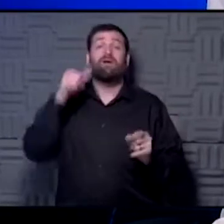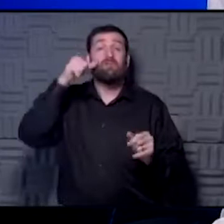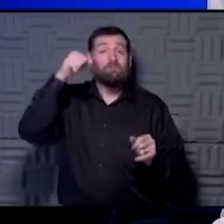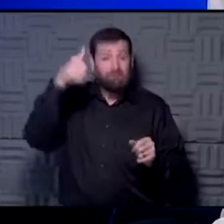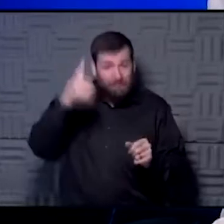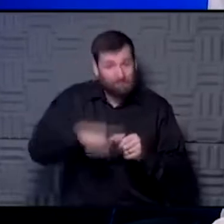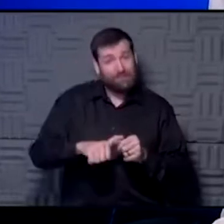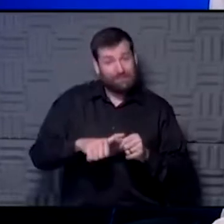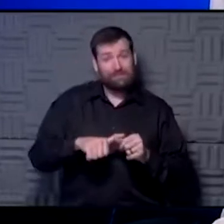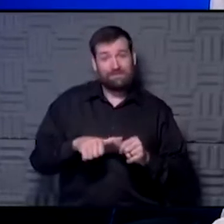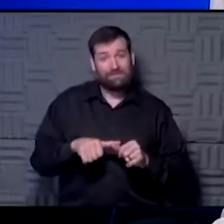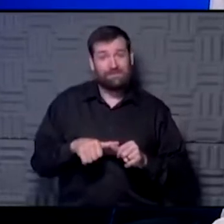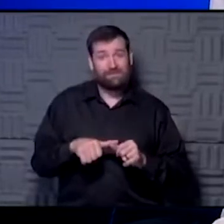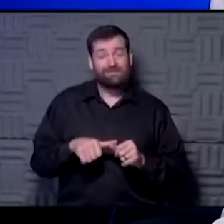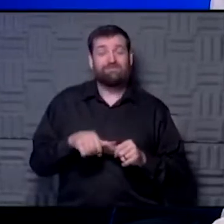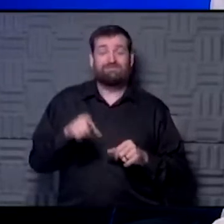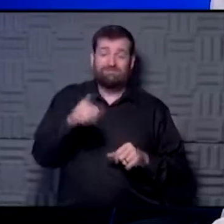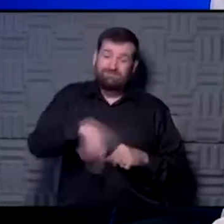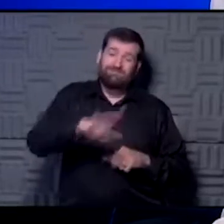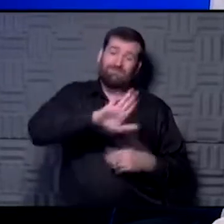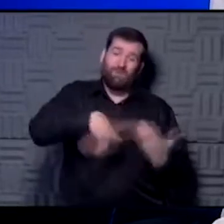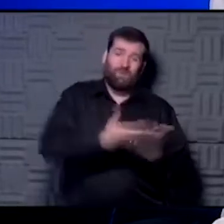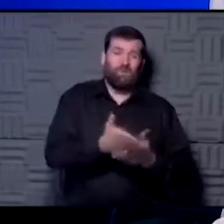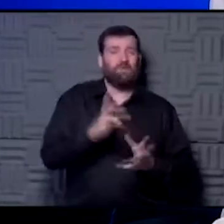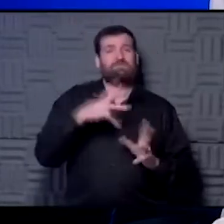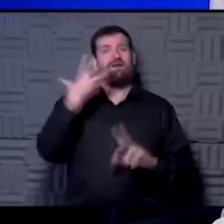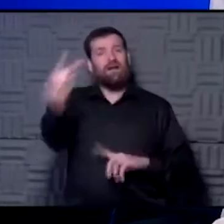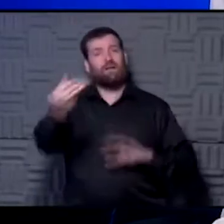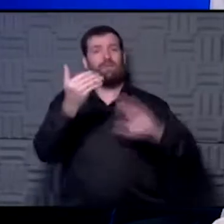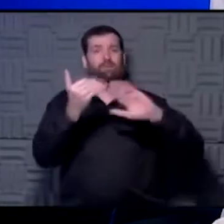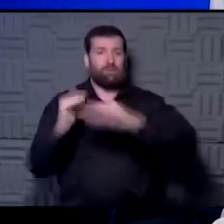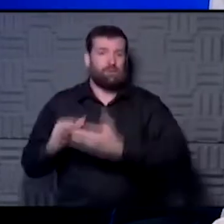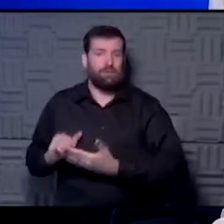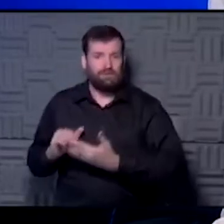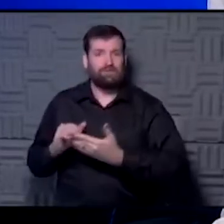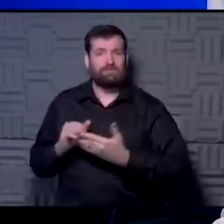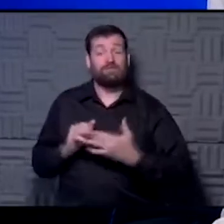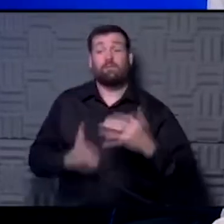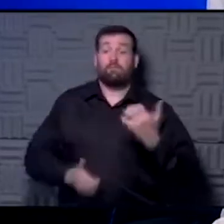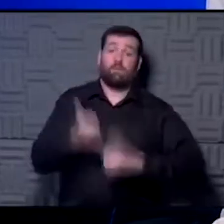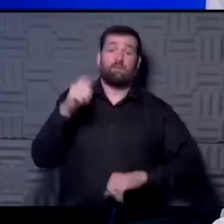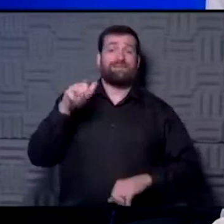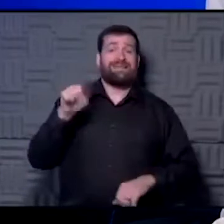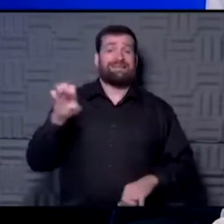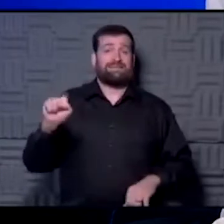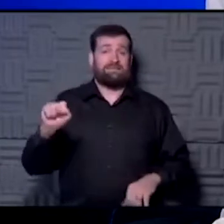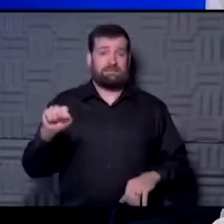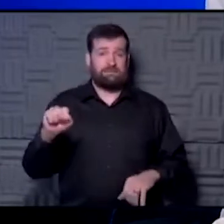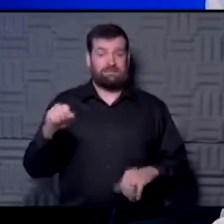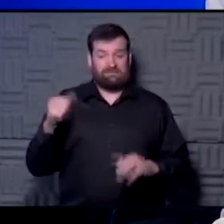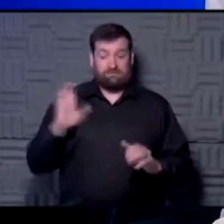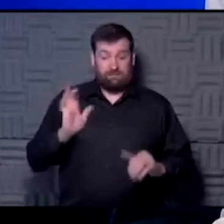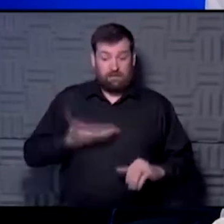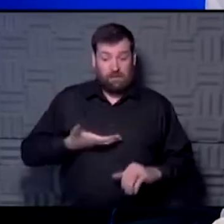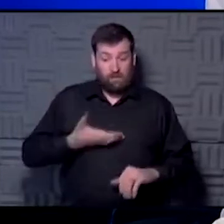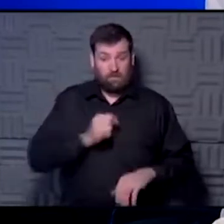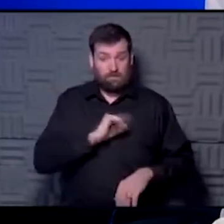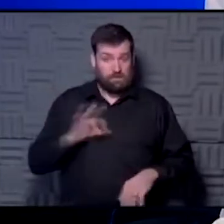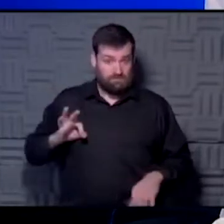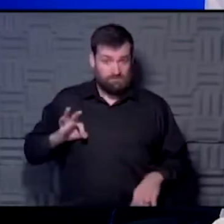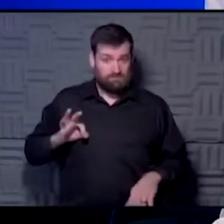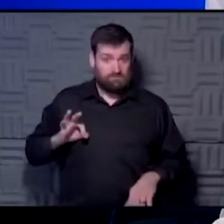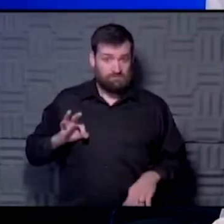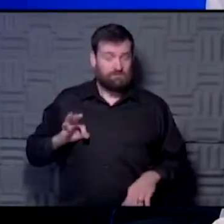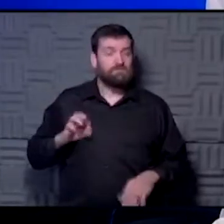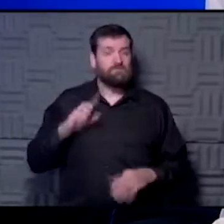that everybody's out in the community, and most of the cases of COVID-19 amongst our employees,